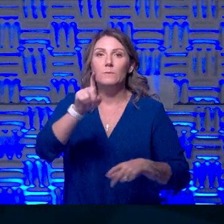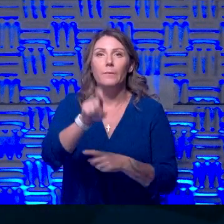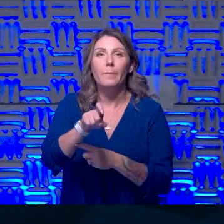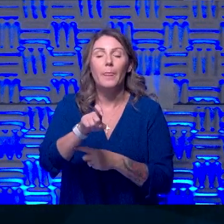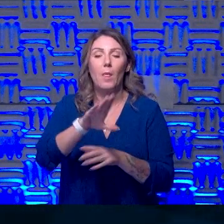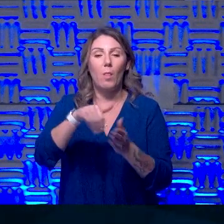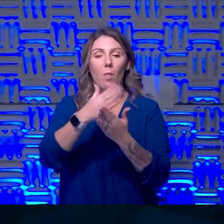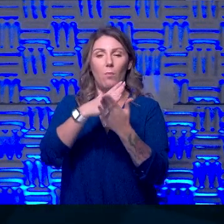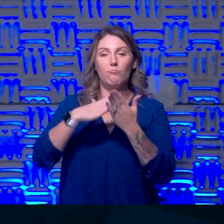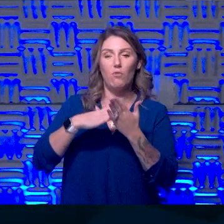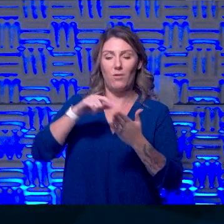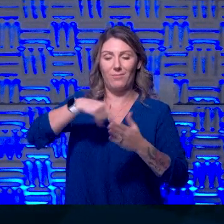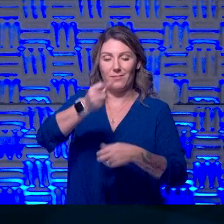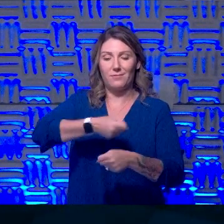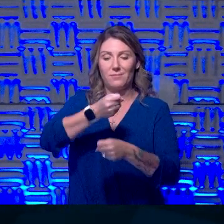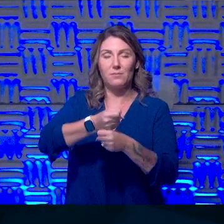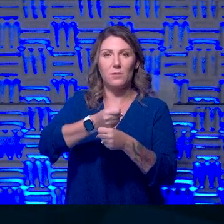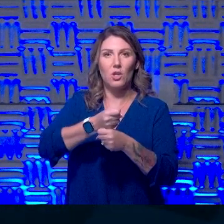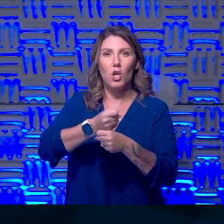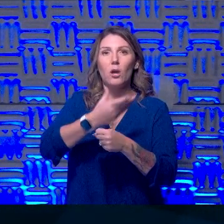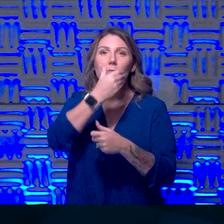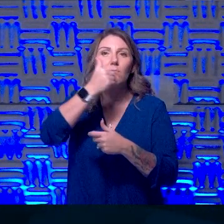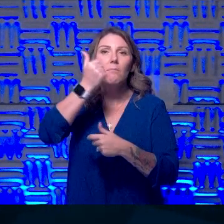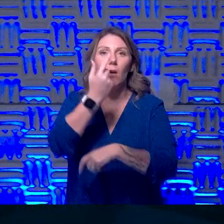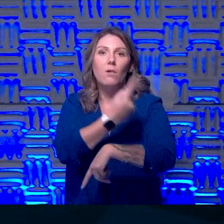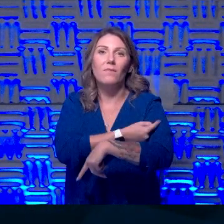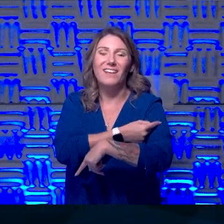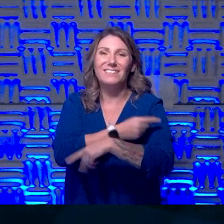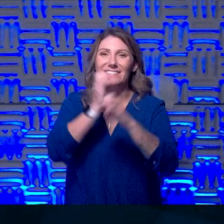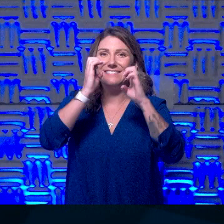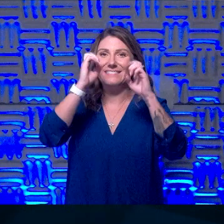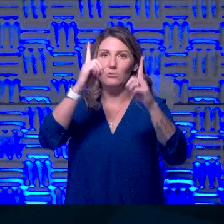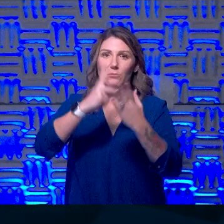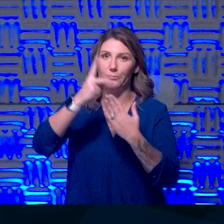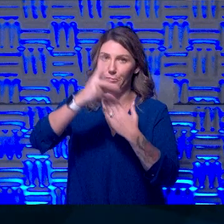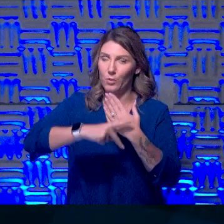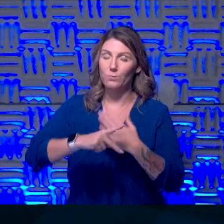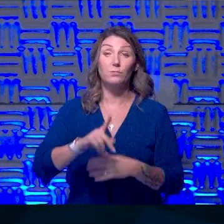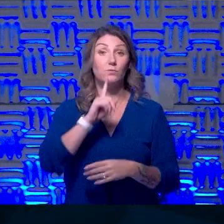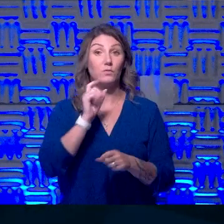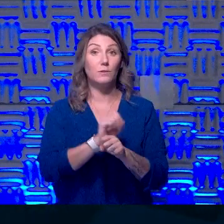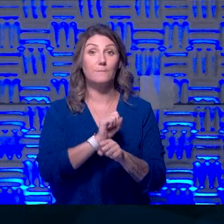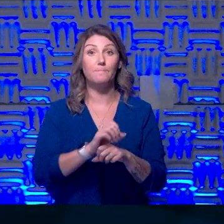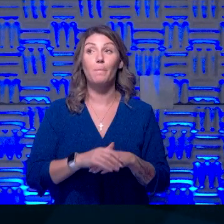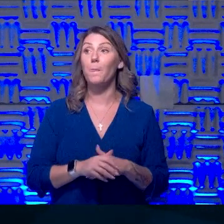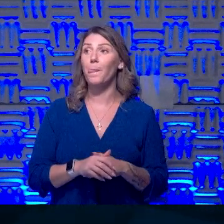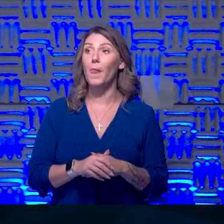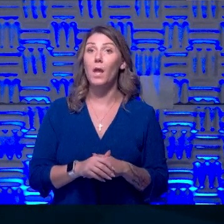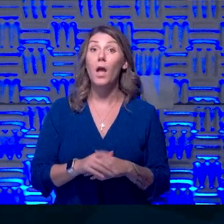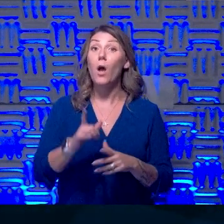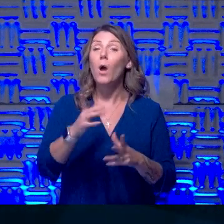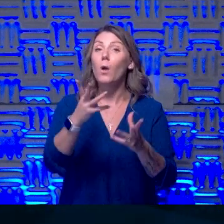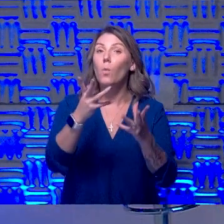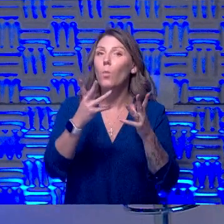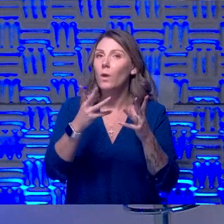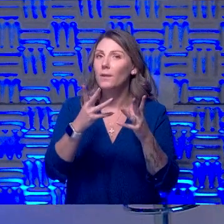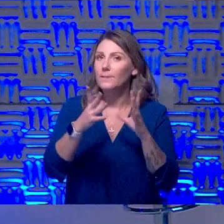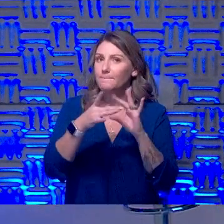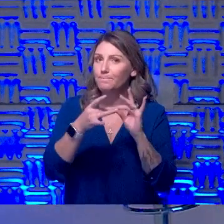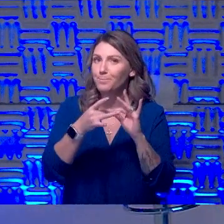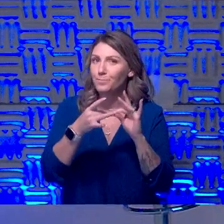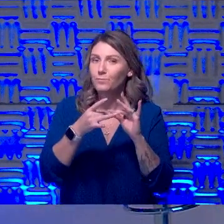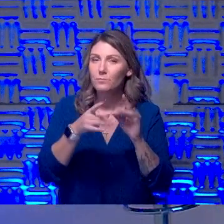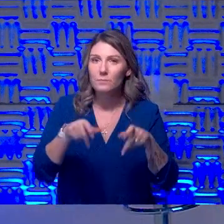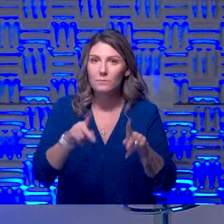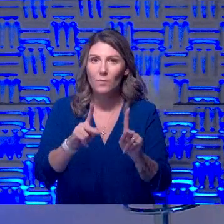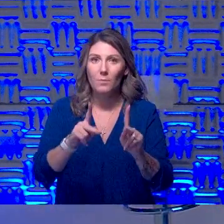use this year is a better vaccine education program. Yeah, for sure. Ashley I'm wants. sorry, and I'd like to take one more